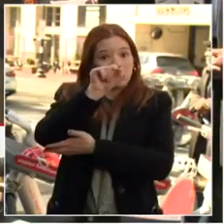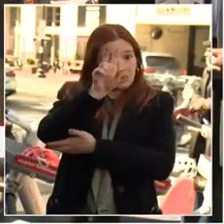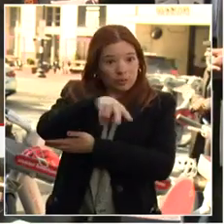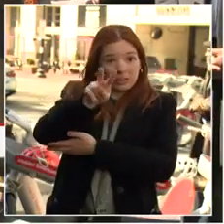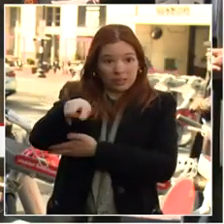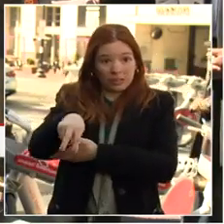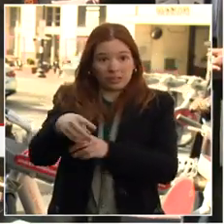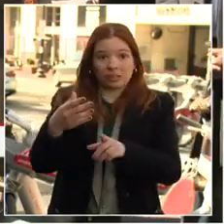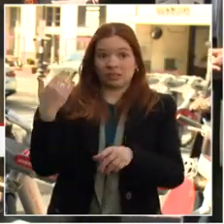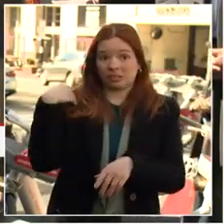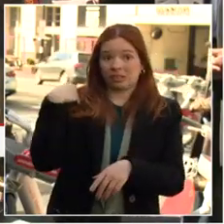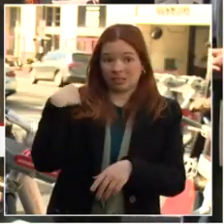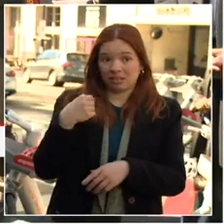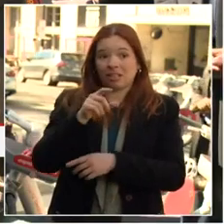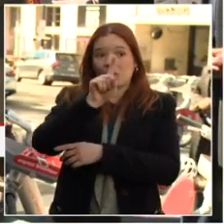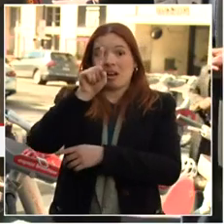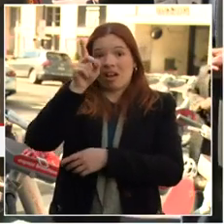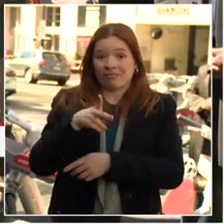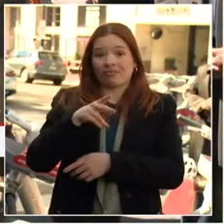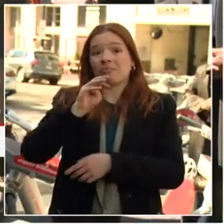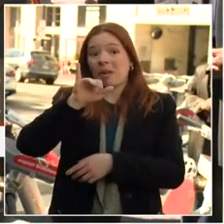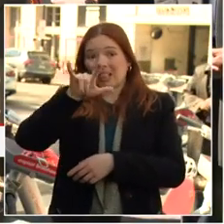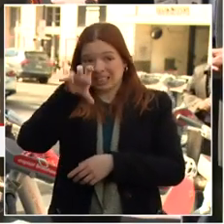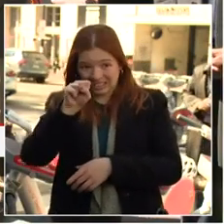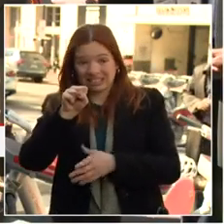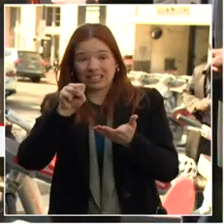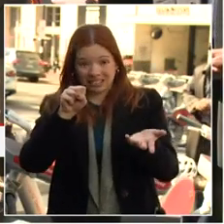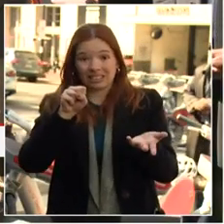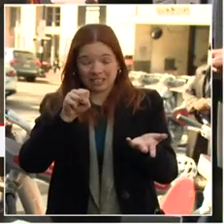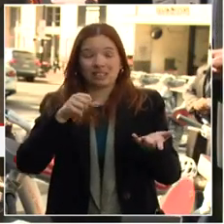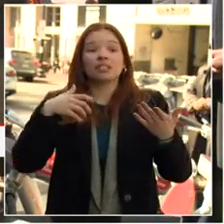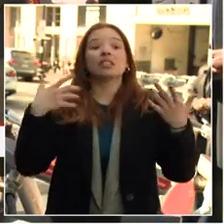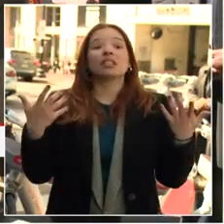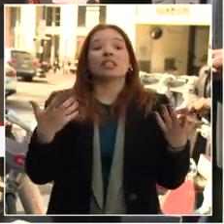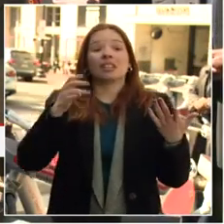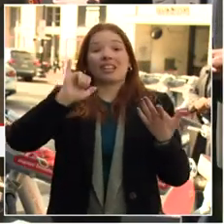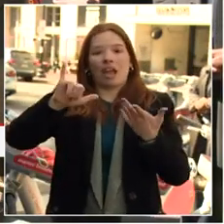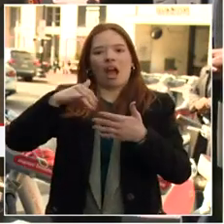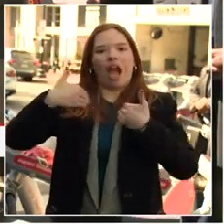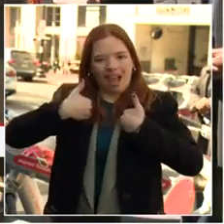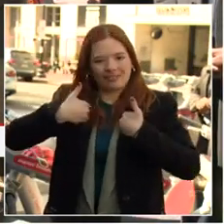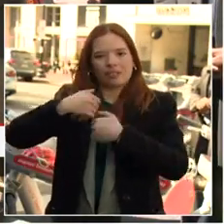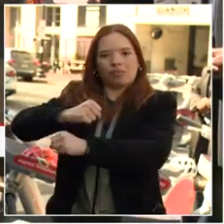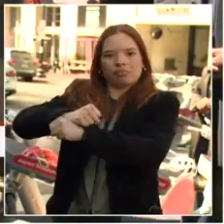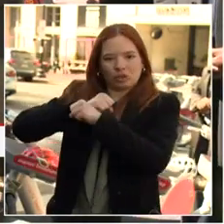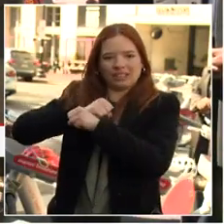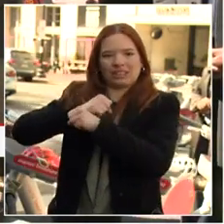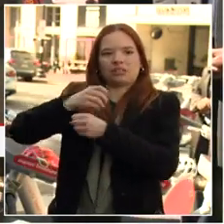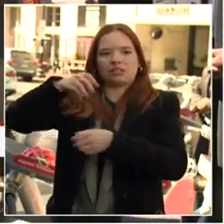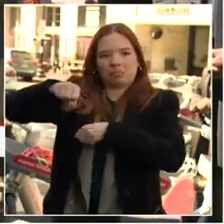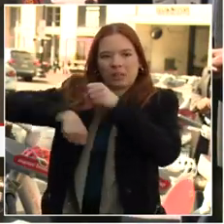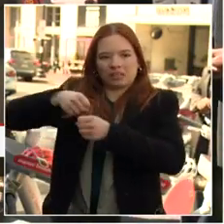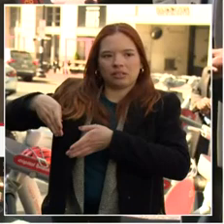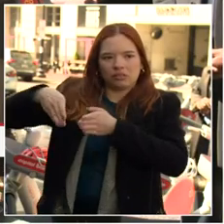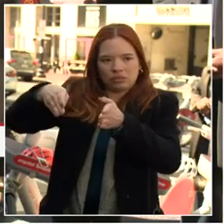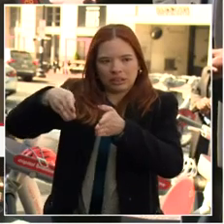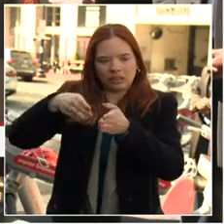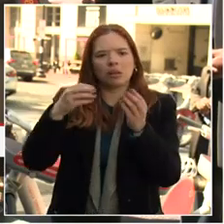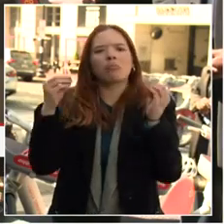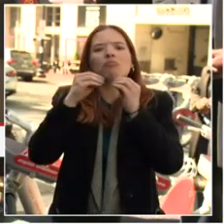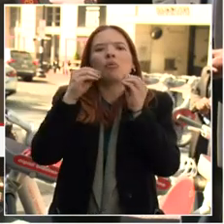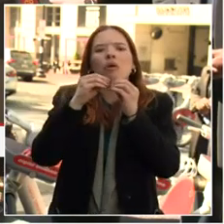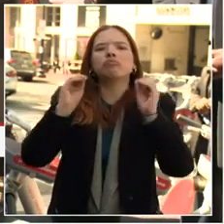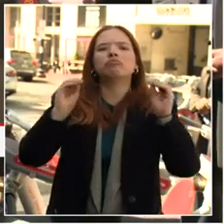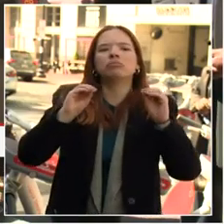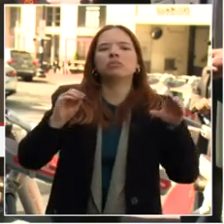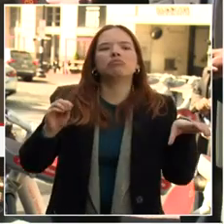miles of protected bikeways and 2.5 miles of standard bikeways to achieve our ambitious 20 by 22 pledge. So I want to take a moment